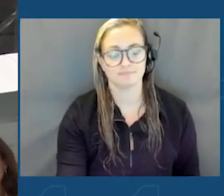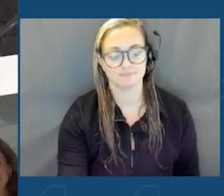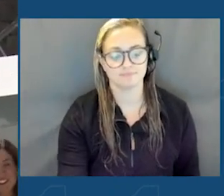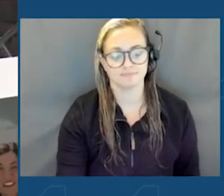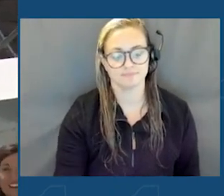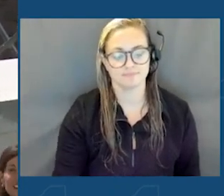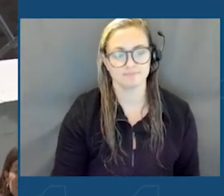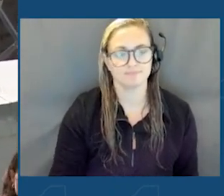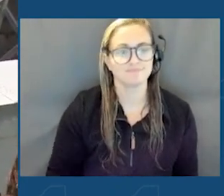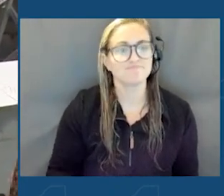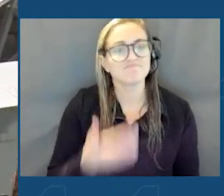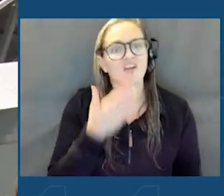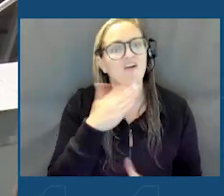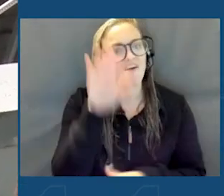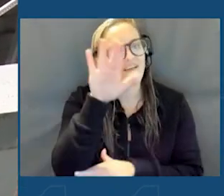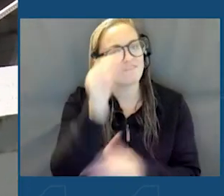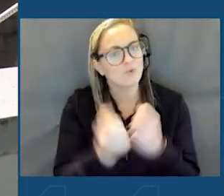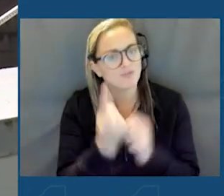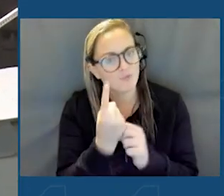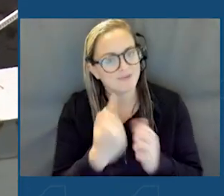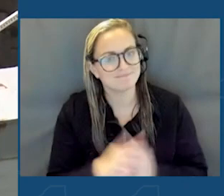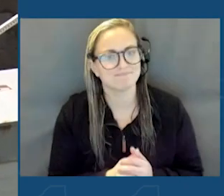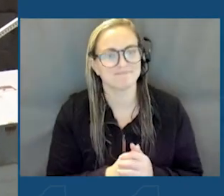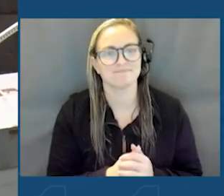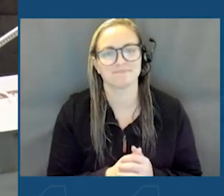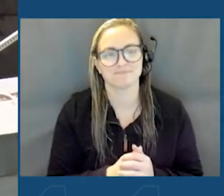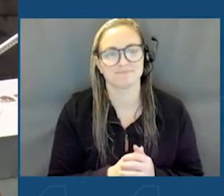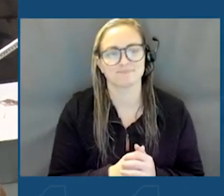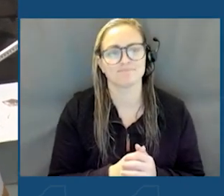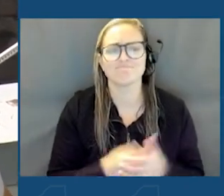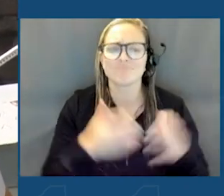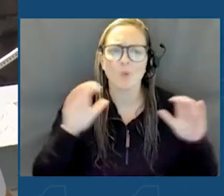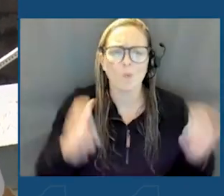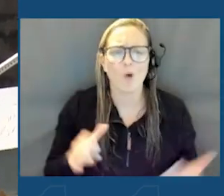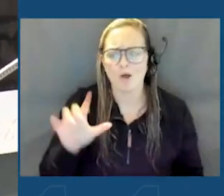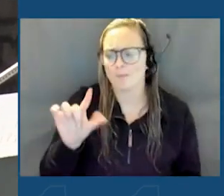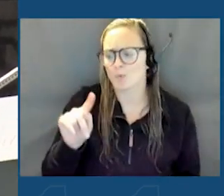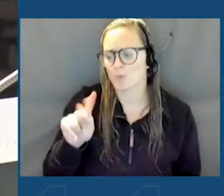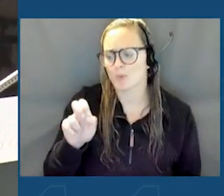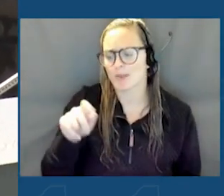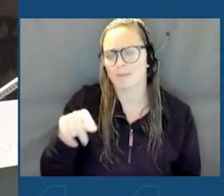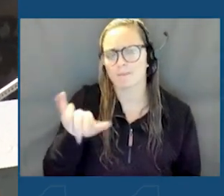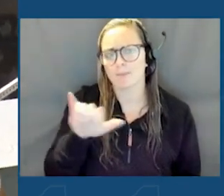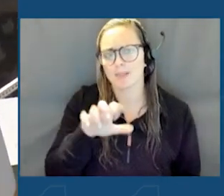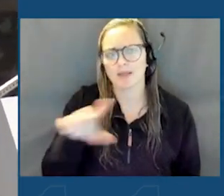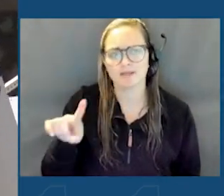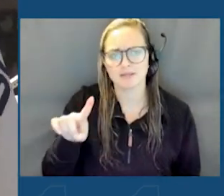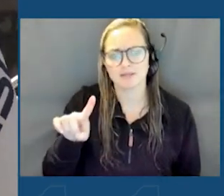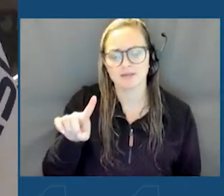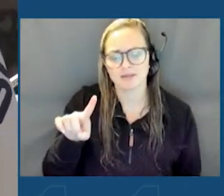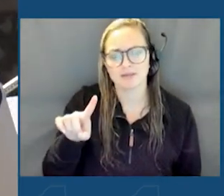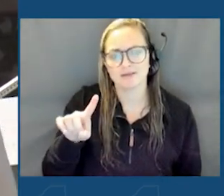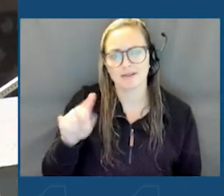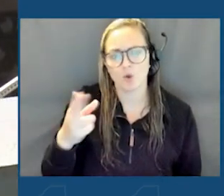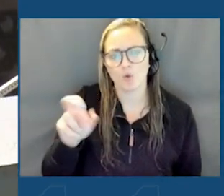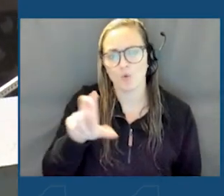Good afternoon, everybody, and welcome to Lake Placid and Mount Van Hoevenberg.